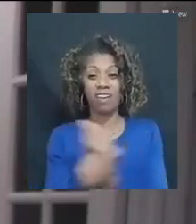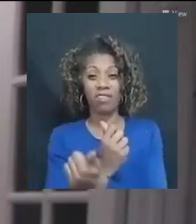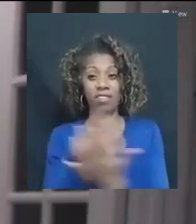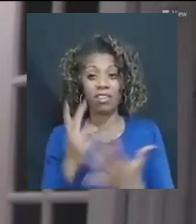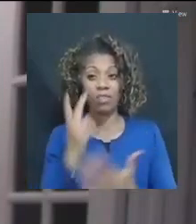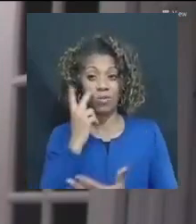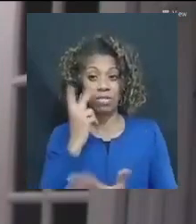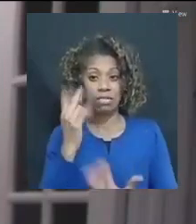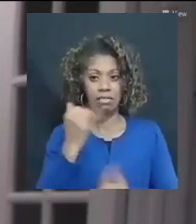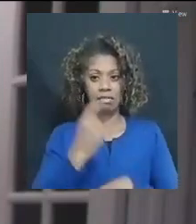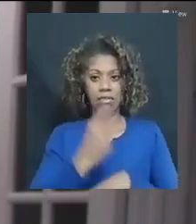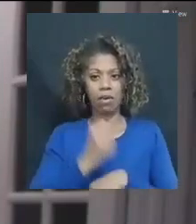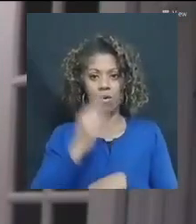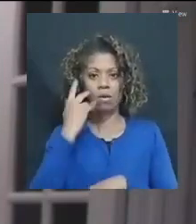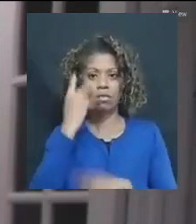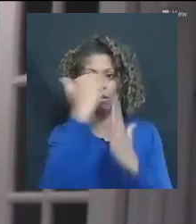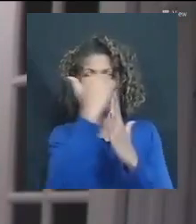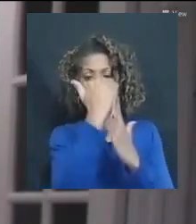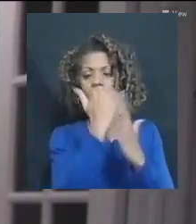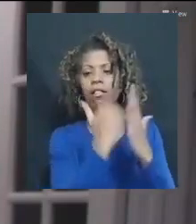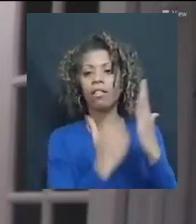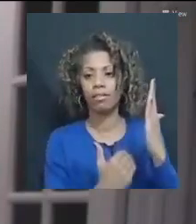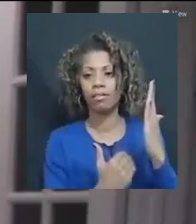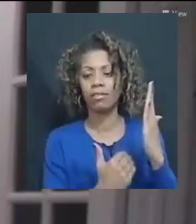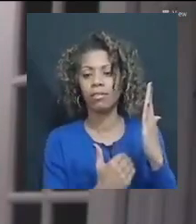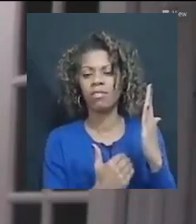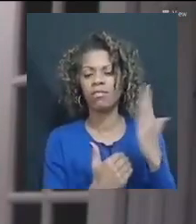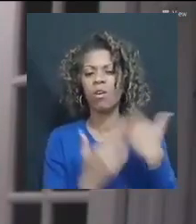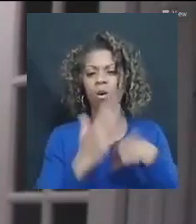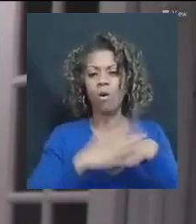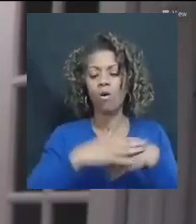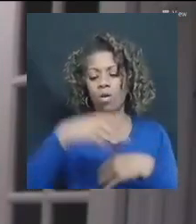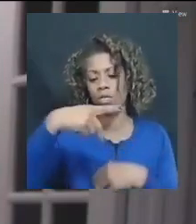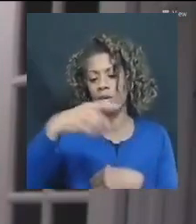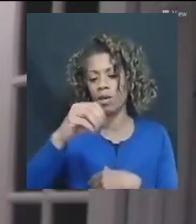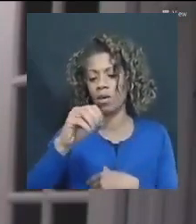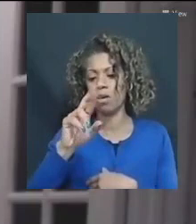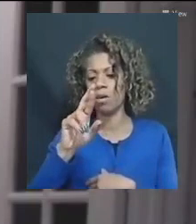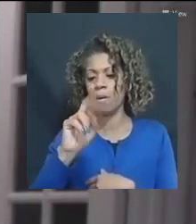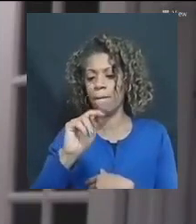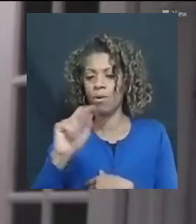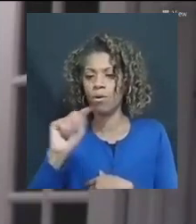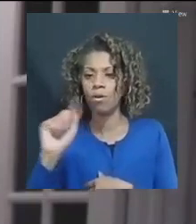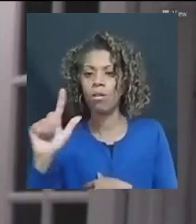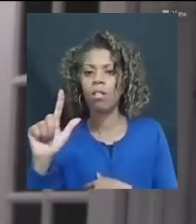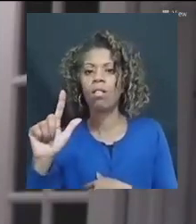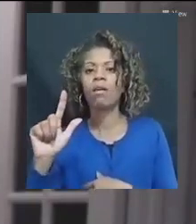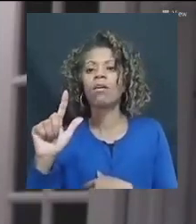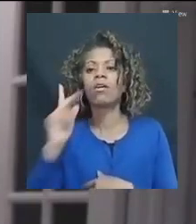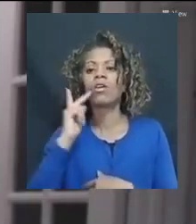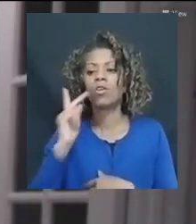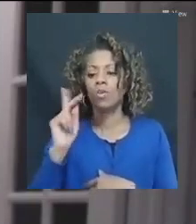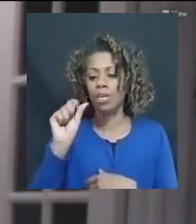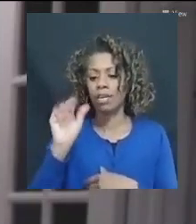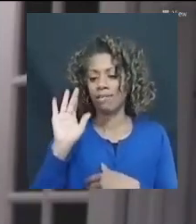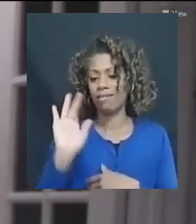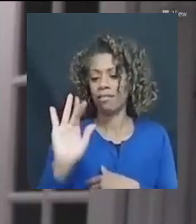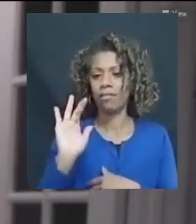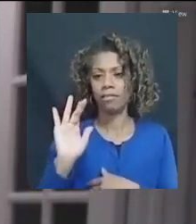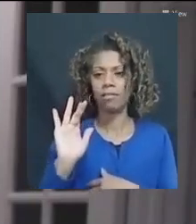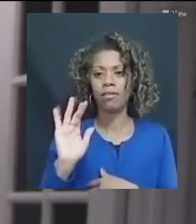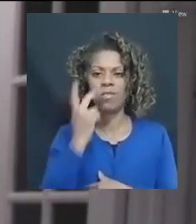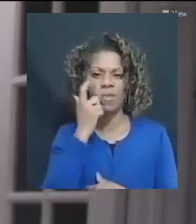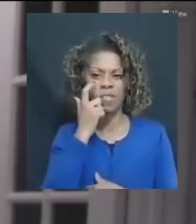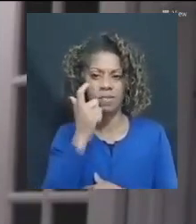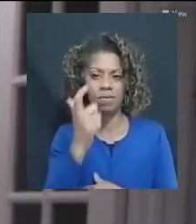back to the portal, which is what you're in now. We're calling it the portal or the control room or the lobby. And you can find that stuff later. So if you want to